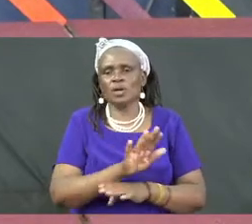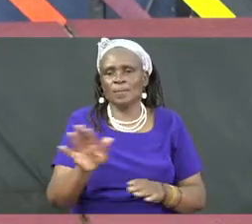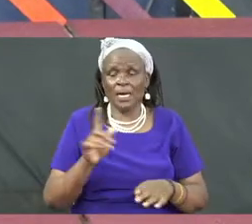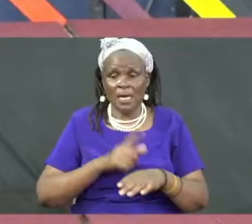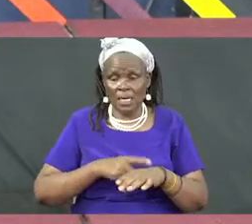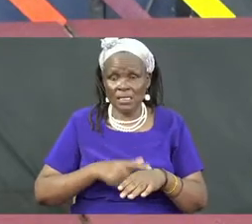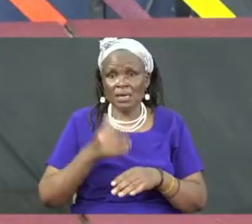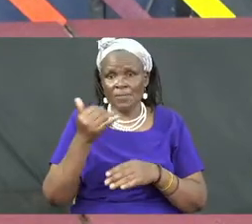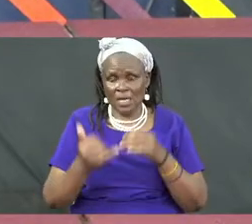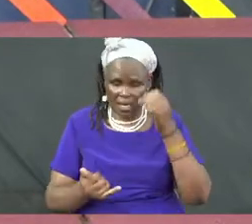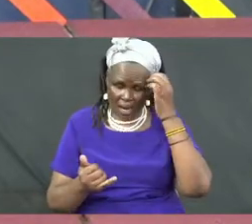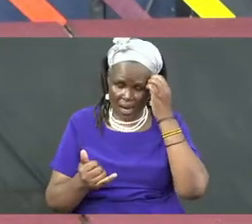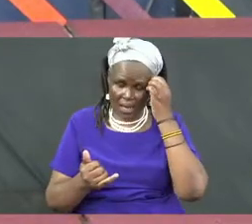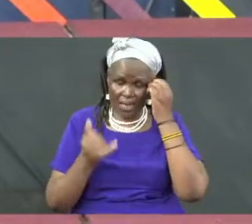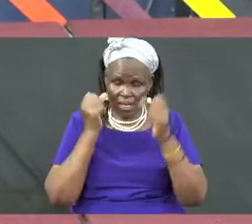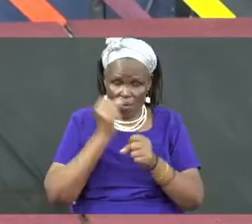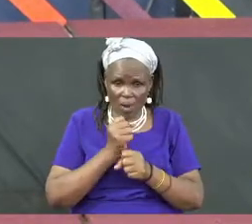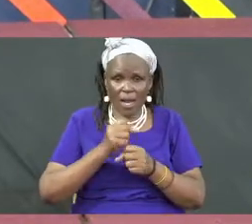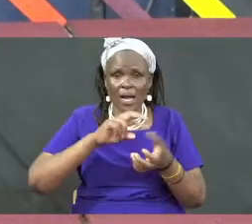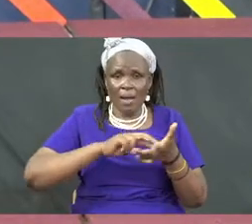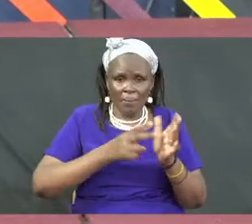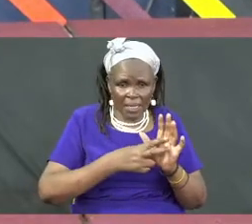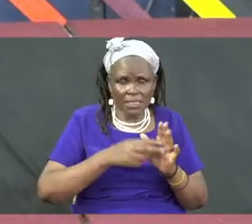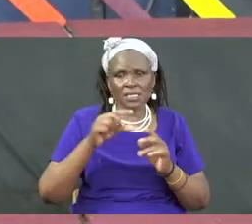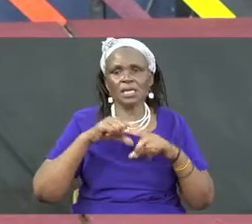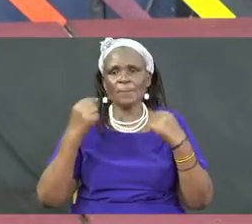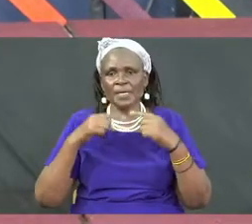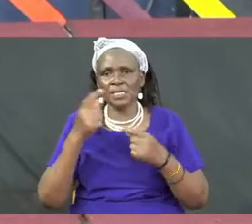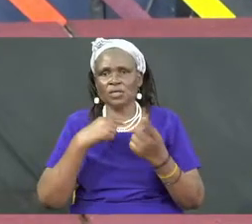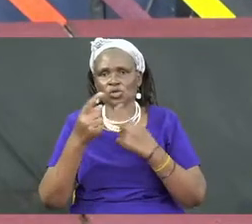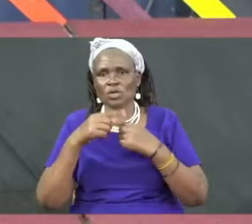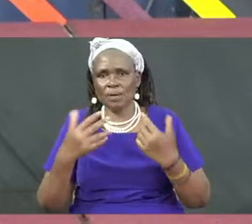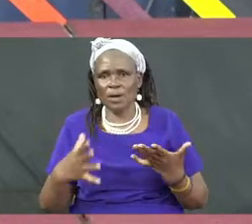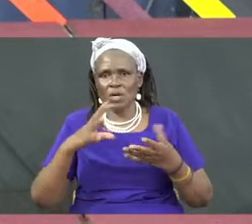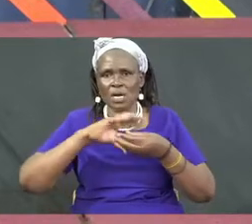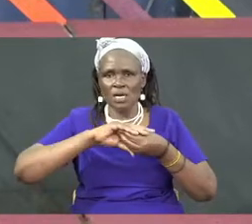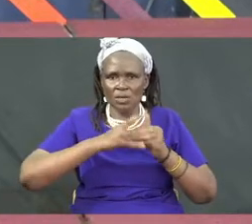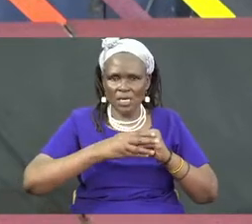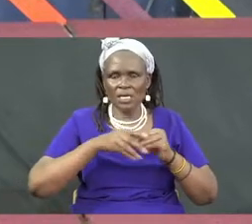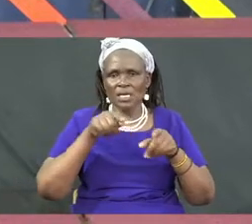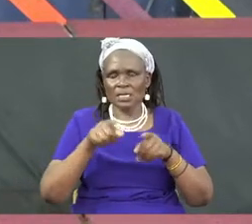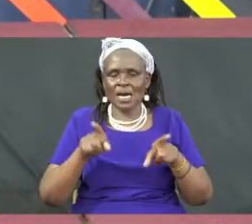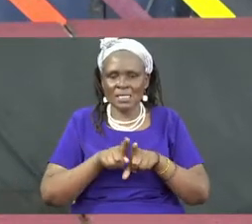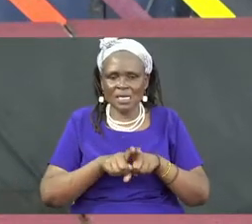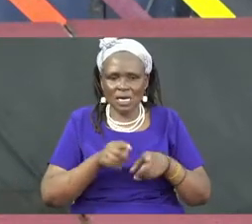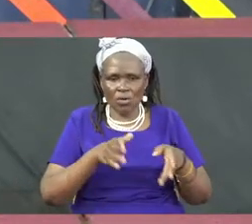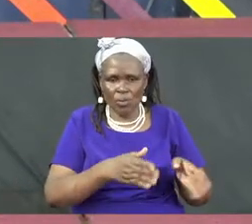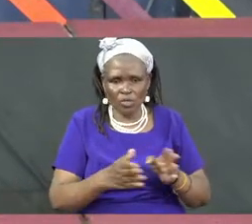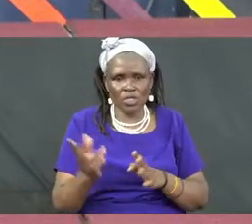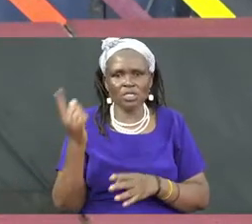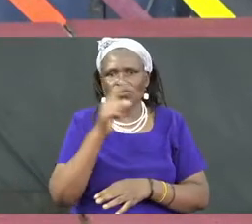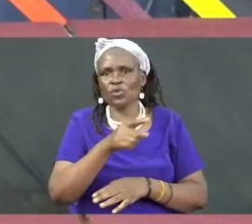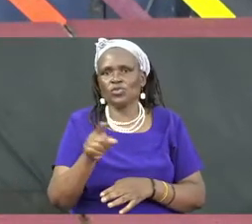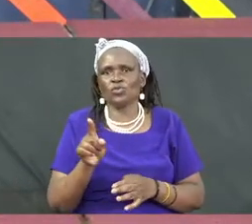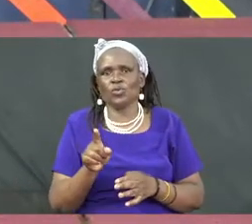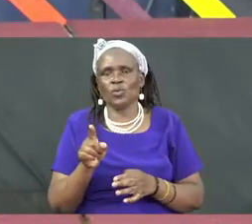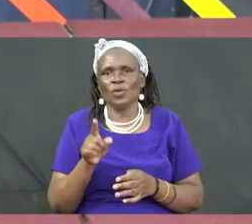ask you what this meant that the pastor talked about, create that as an opportunity for